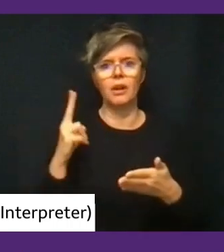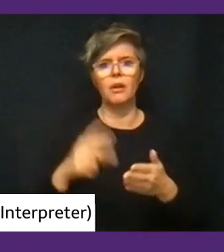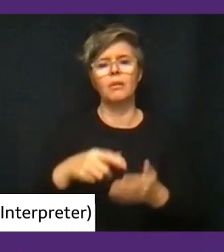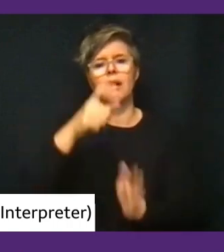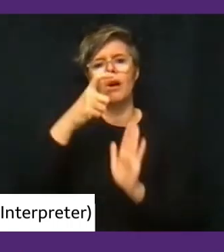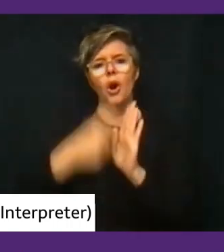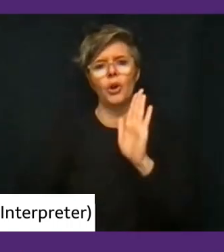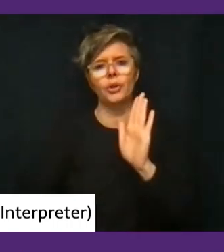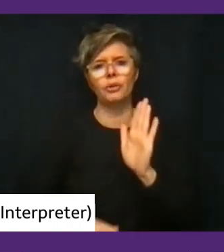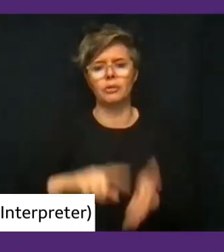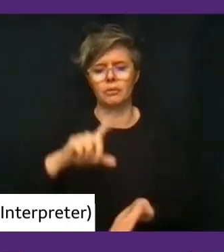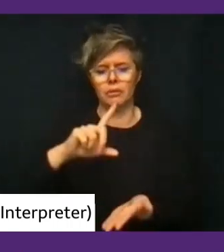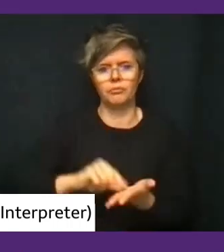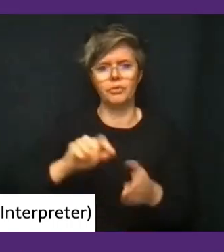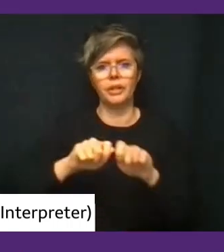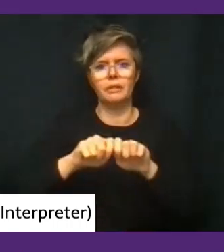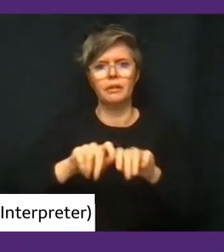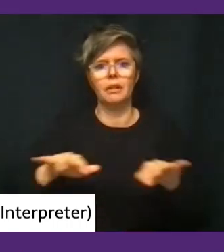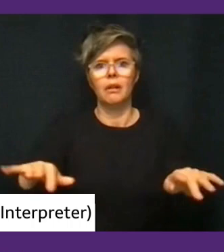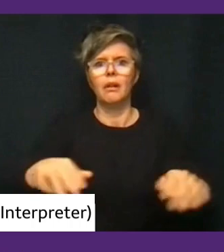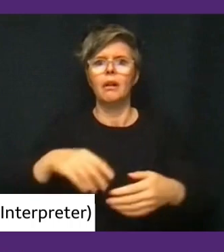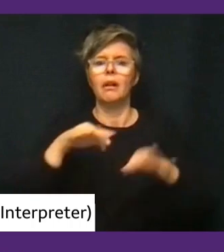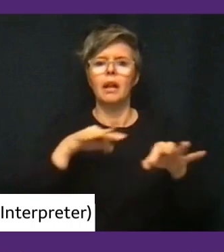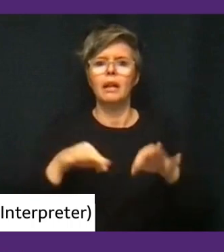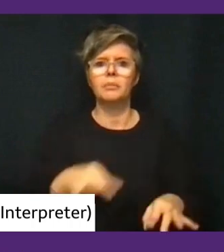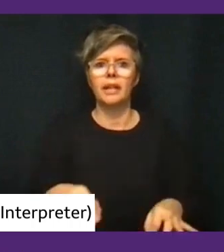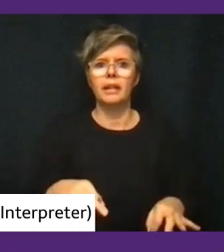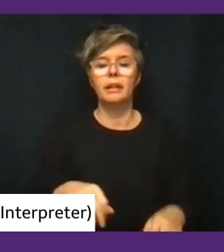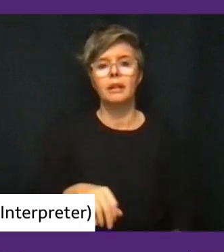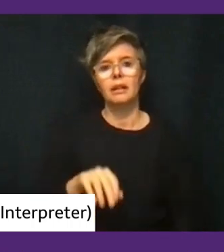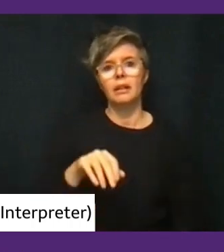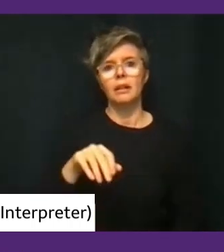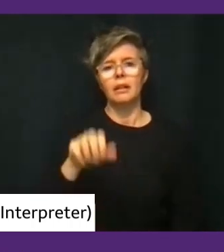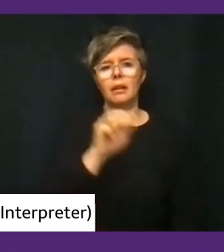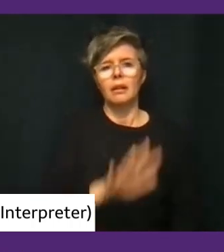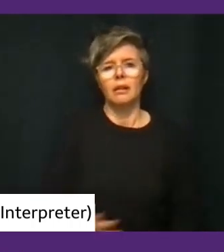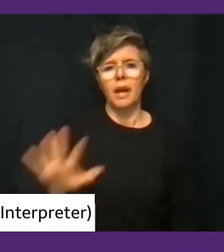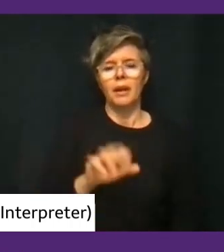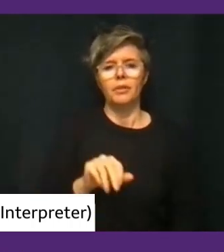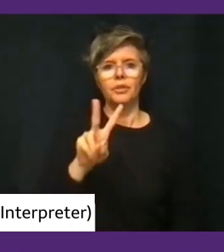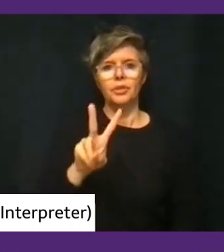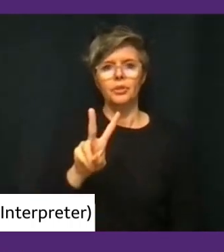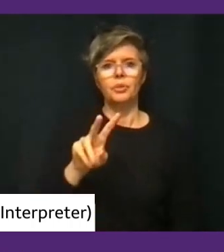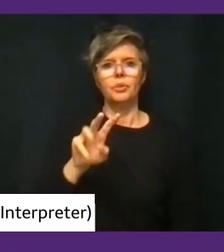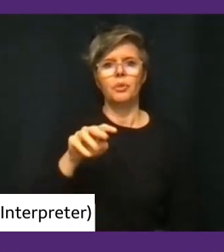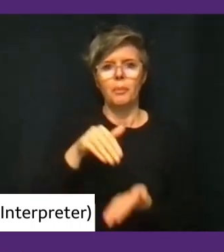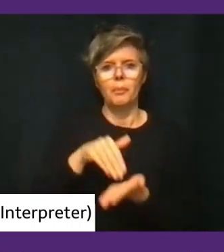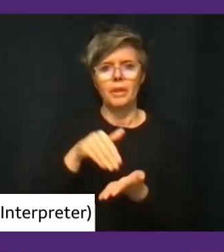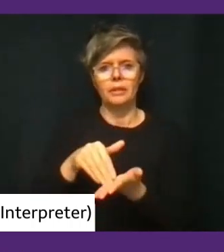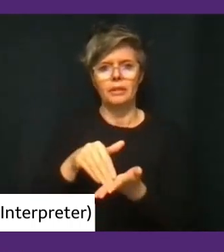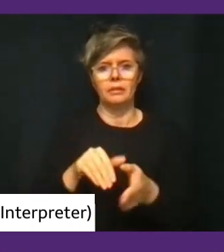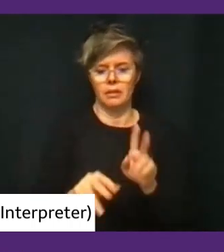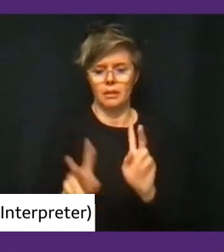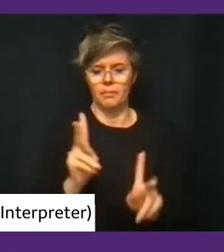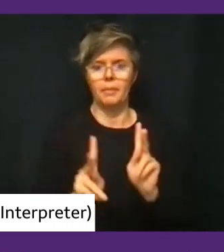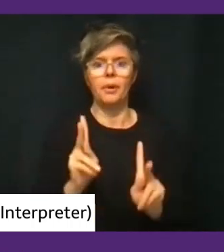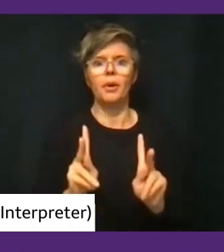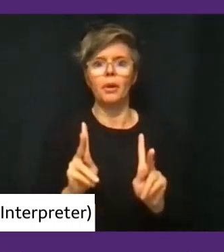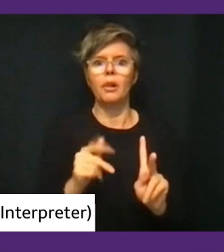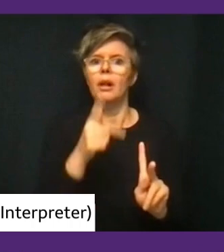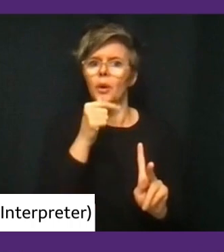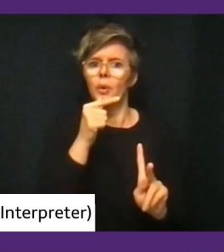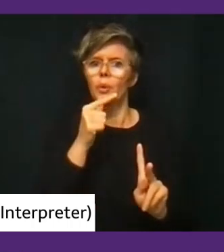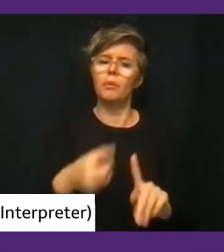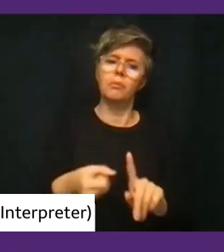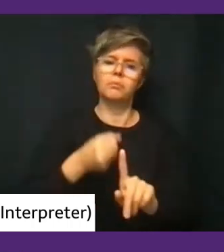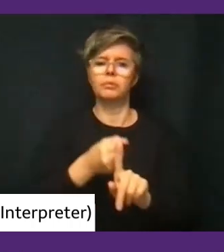States about the fact that there are 2 million individuals who are working through long